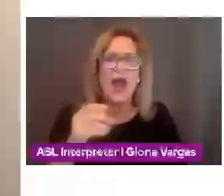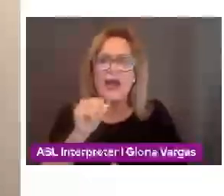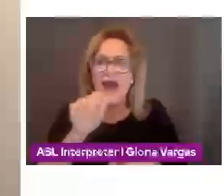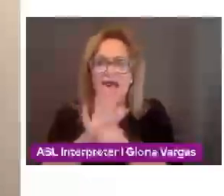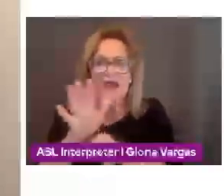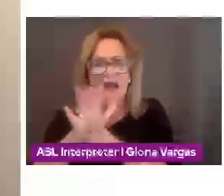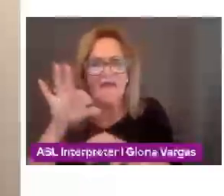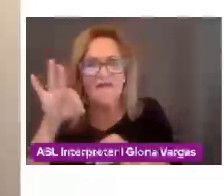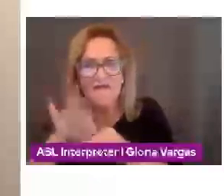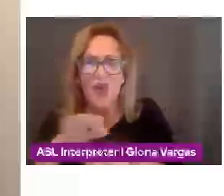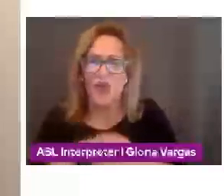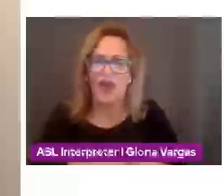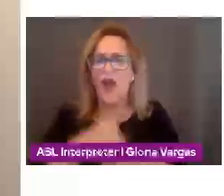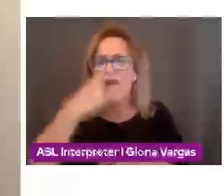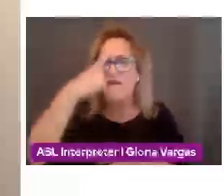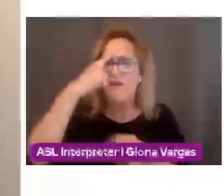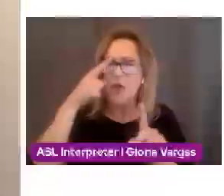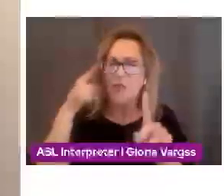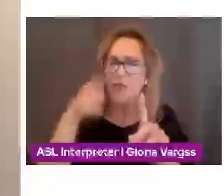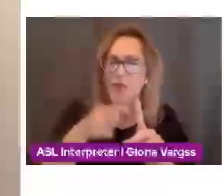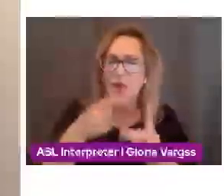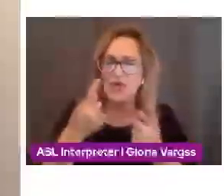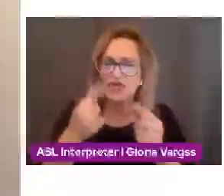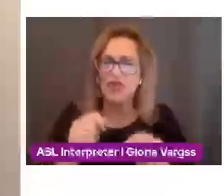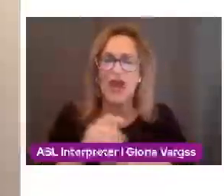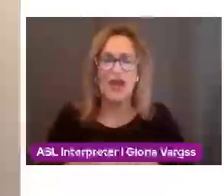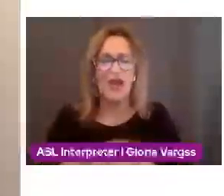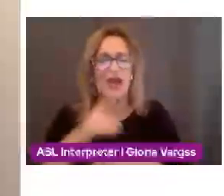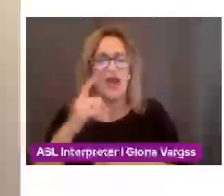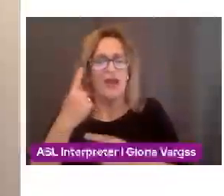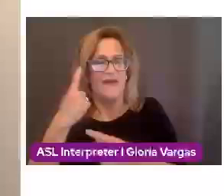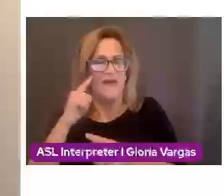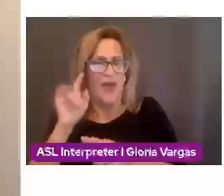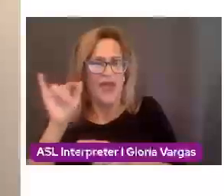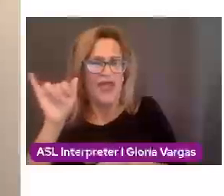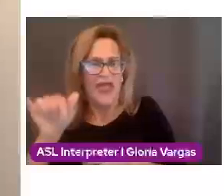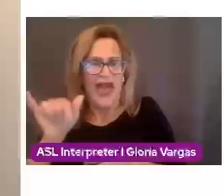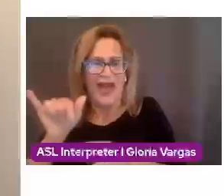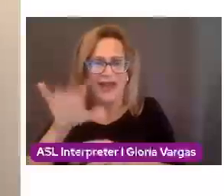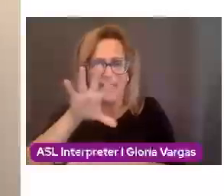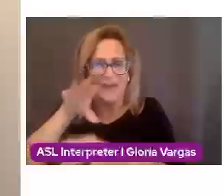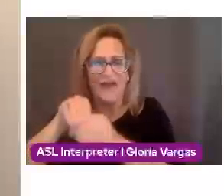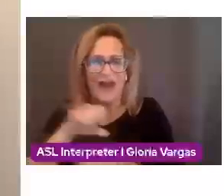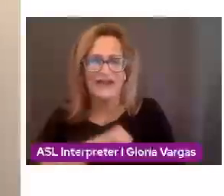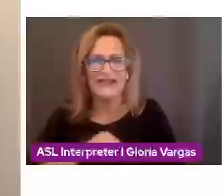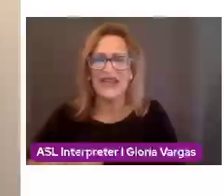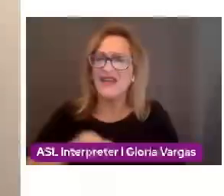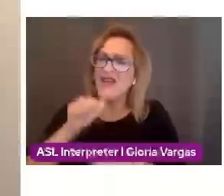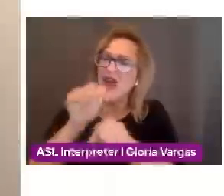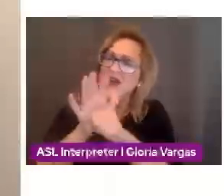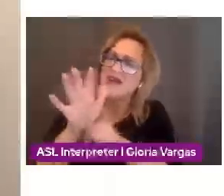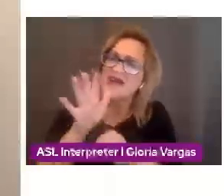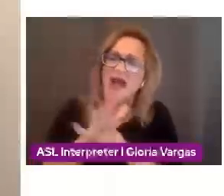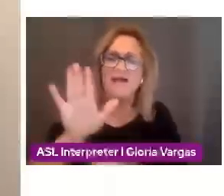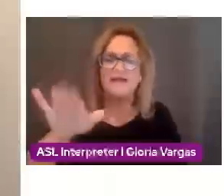trying? What is the point in talking about it? We don't have the Senate votes to do that, so don't even bother. Well, here's why I say